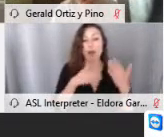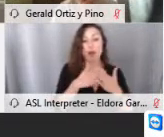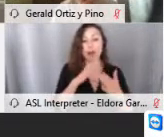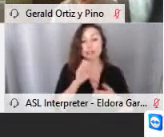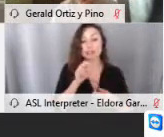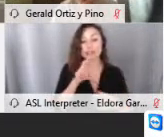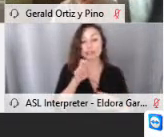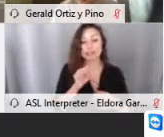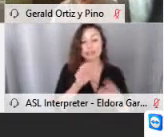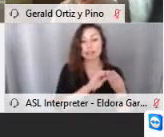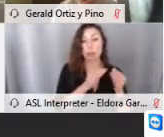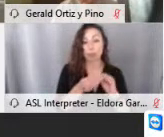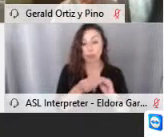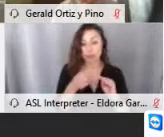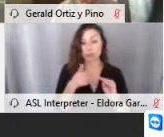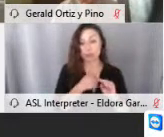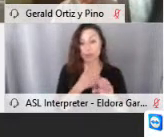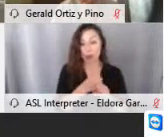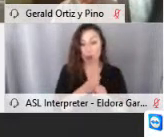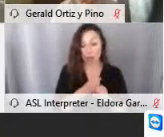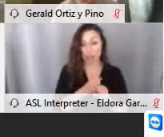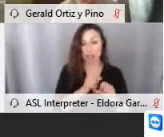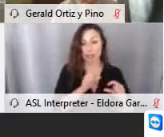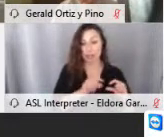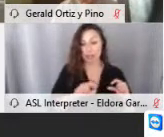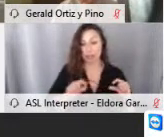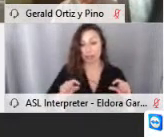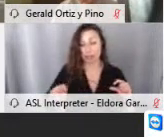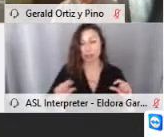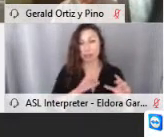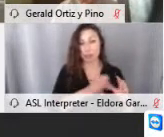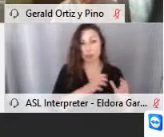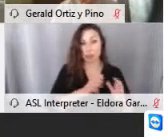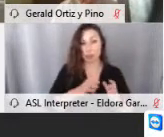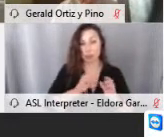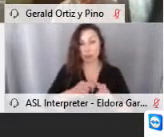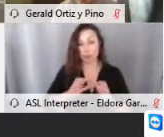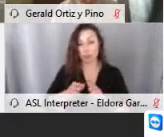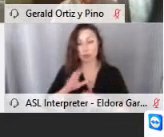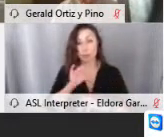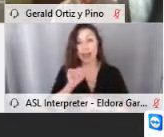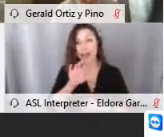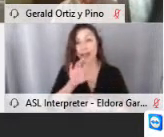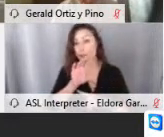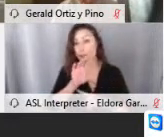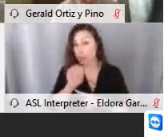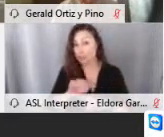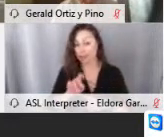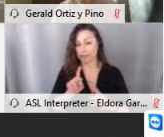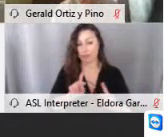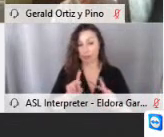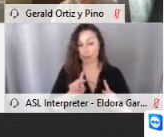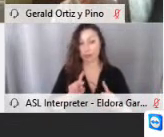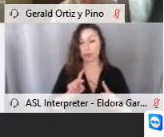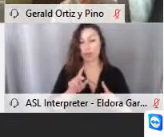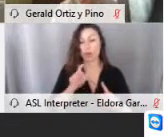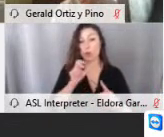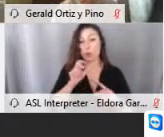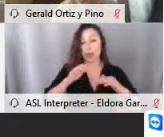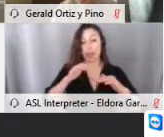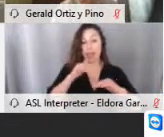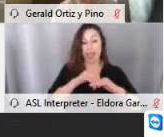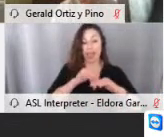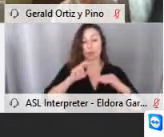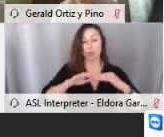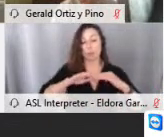census tracts in New Mexico and grouped them by the percent of people that are at or below the